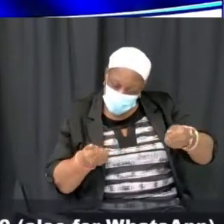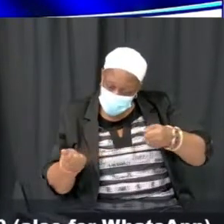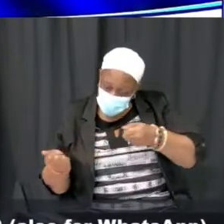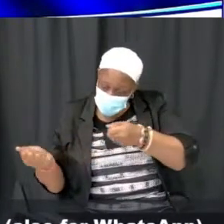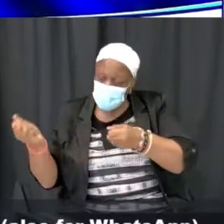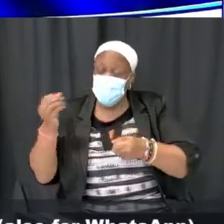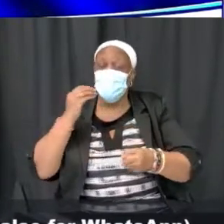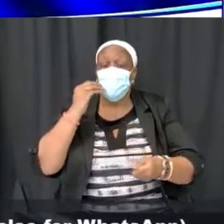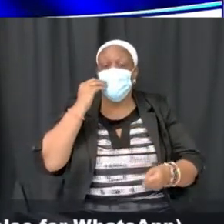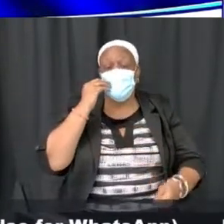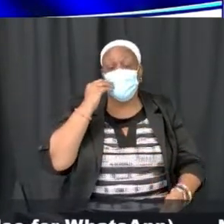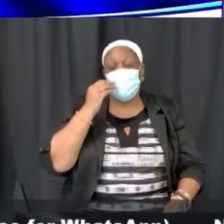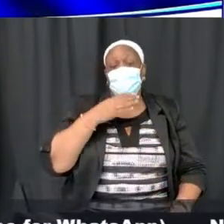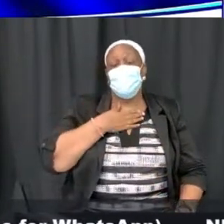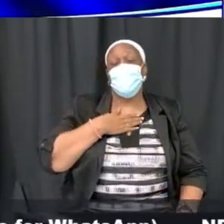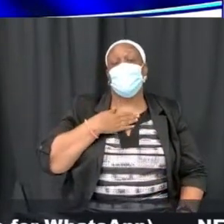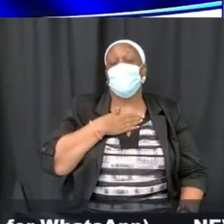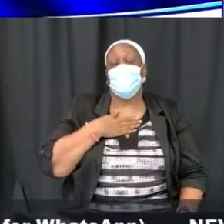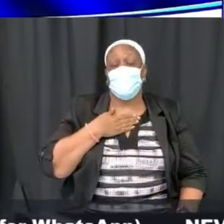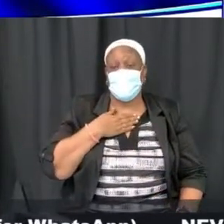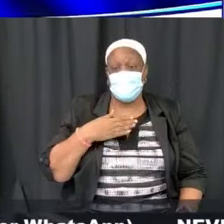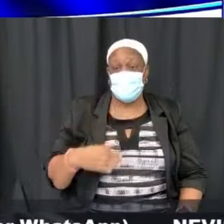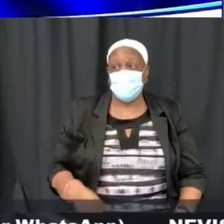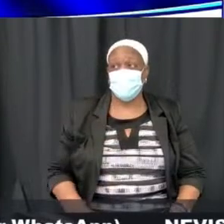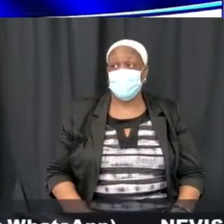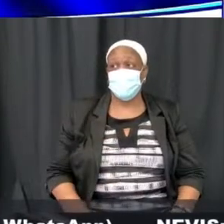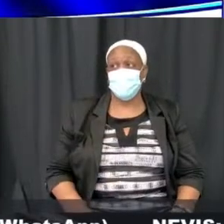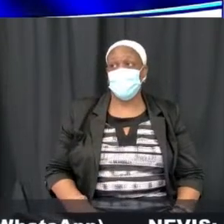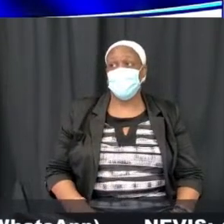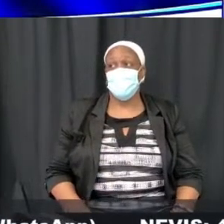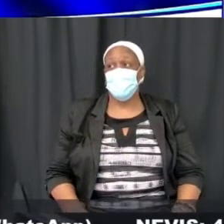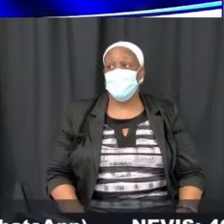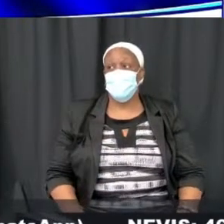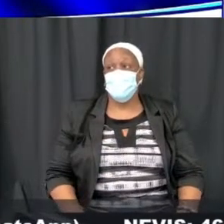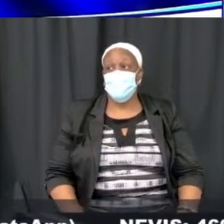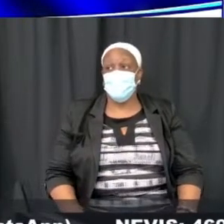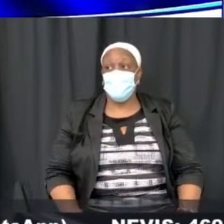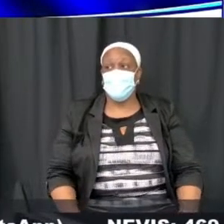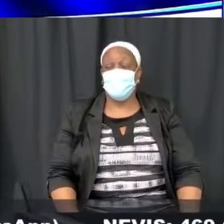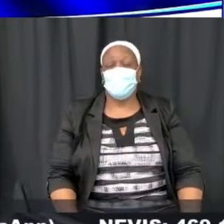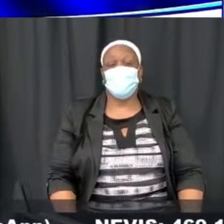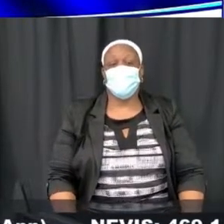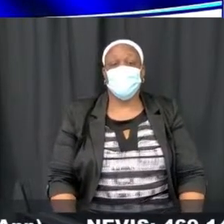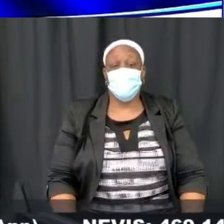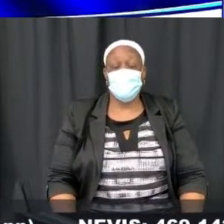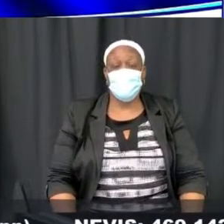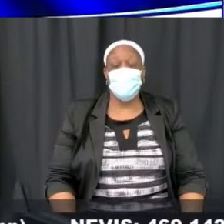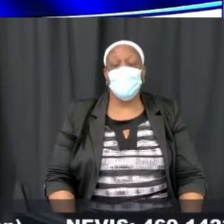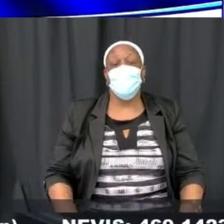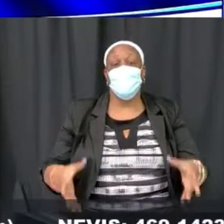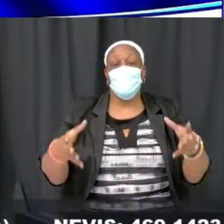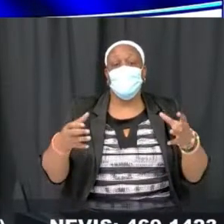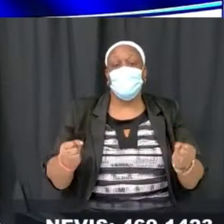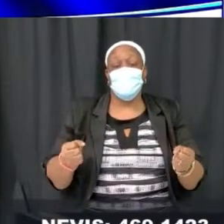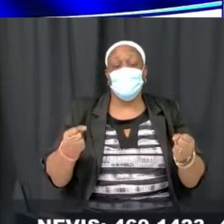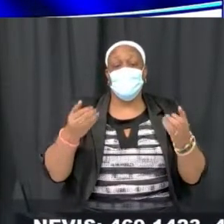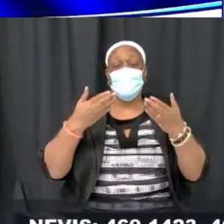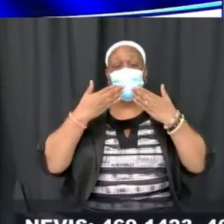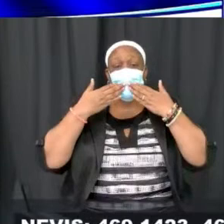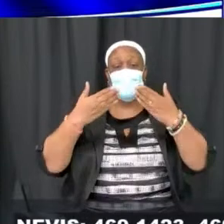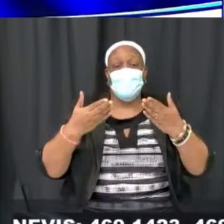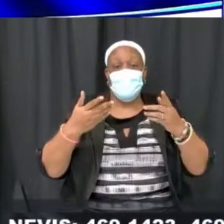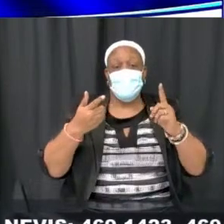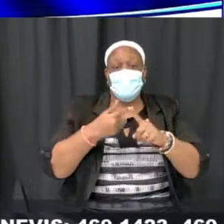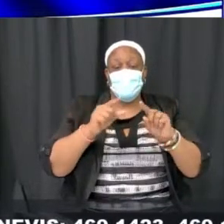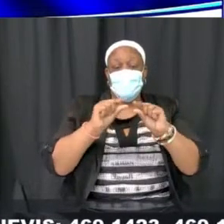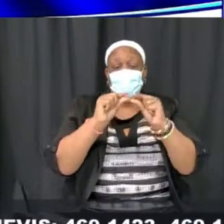I also want to acknowledge a group from Nevis in Miami. They have communicated that